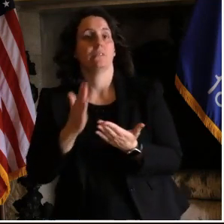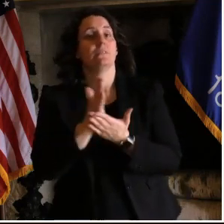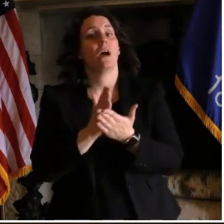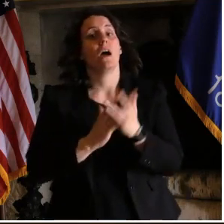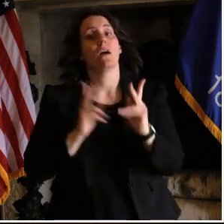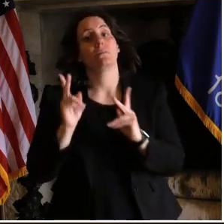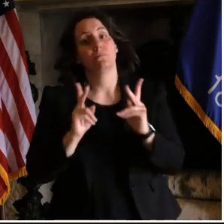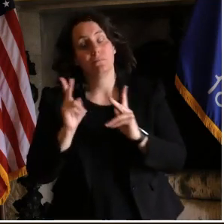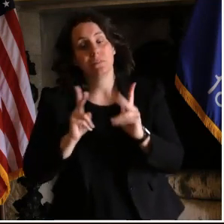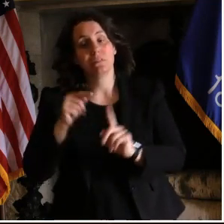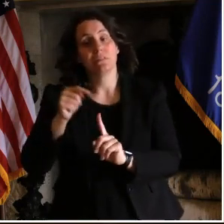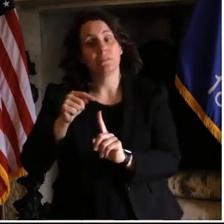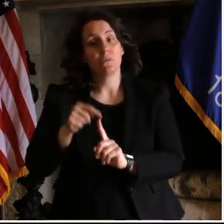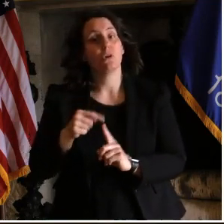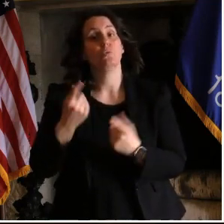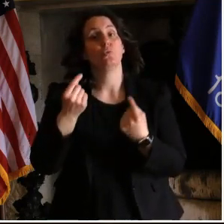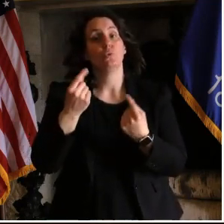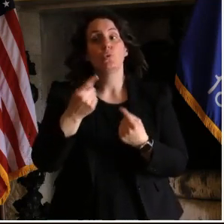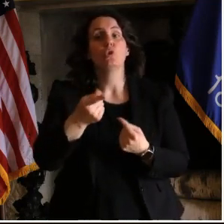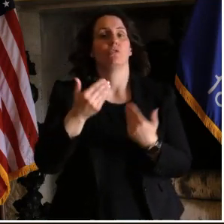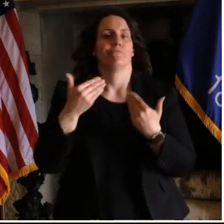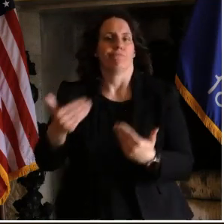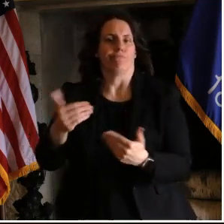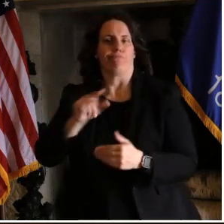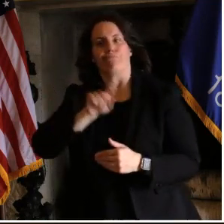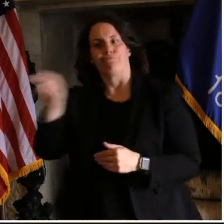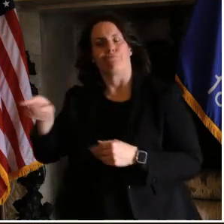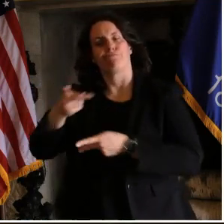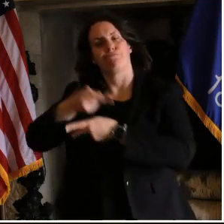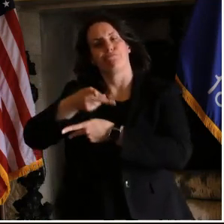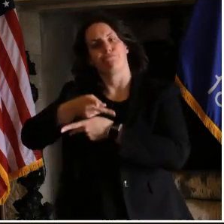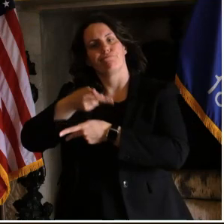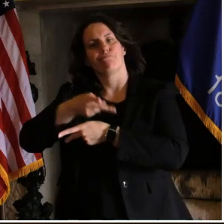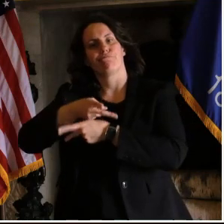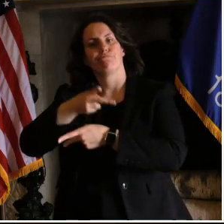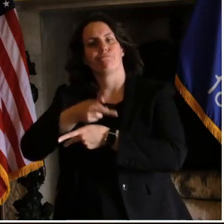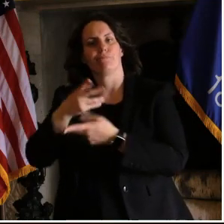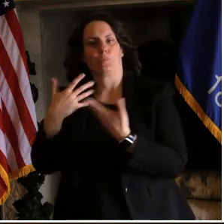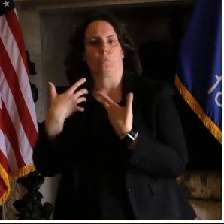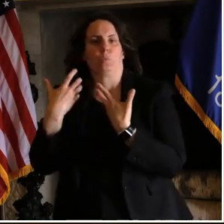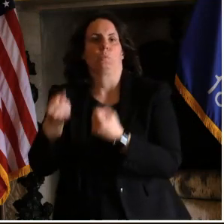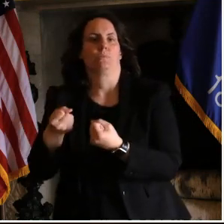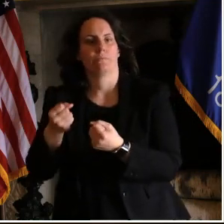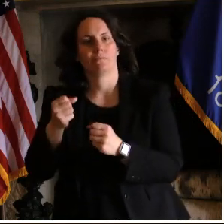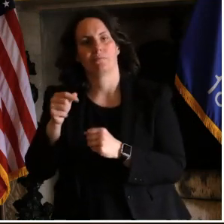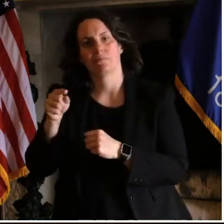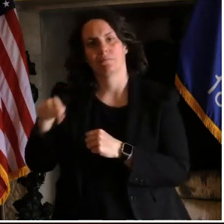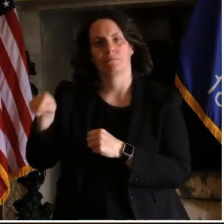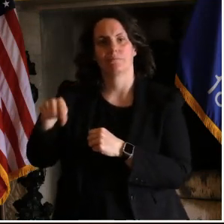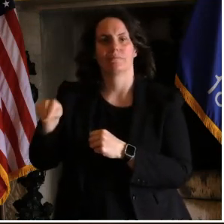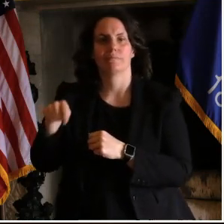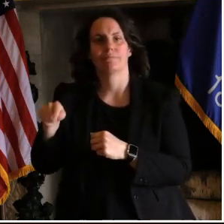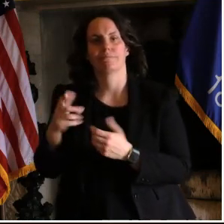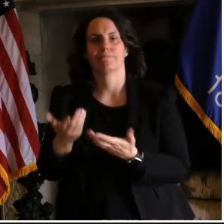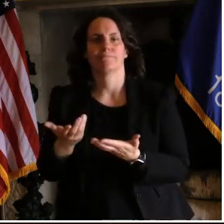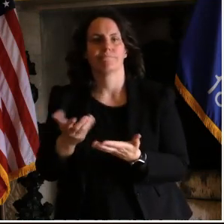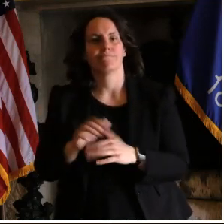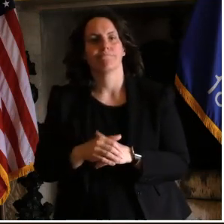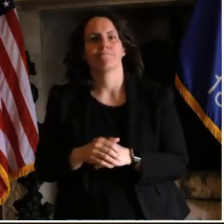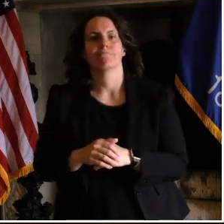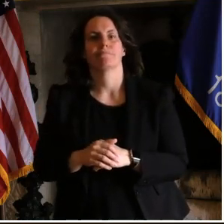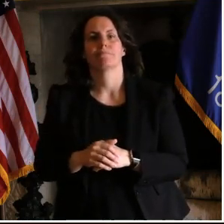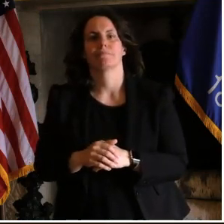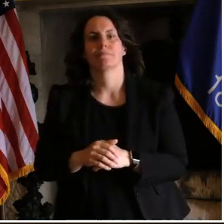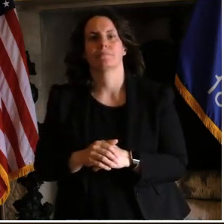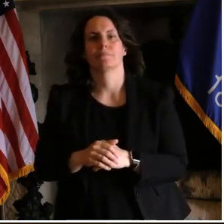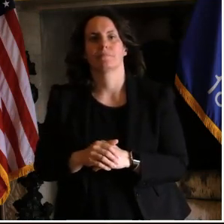certainly hope it's the case that it's because the number of cases is not growing. But I think that the normal the caveat to all of that